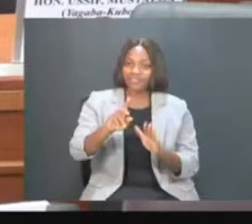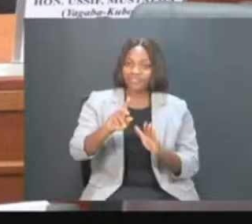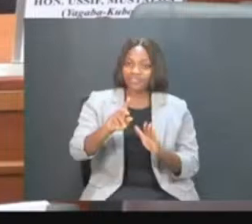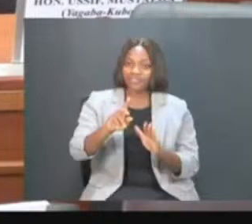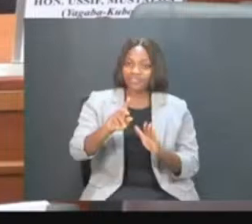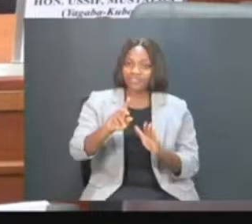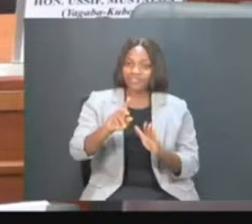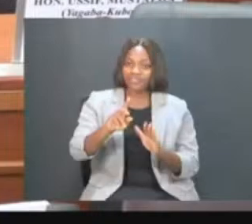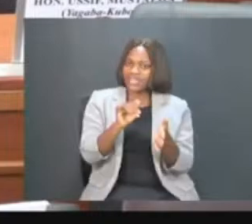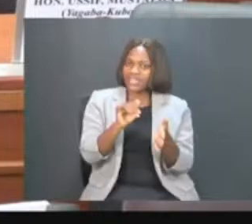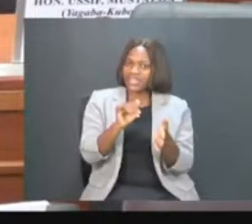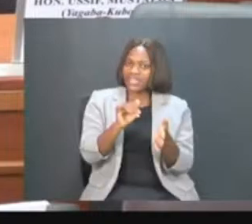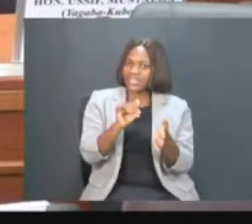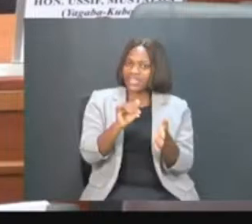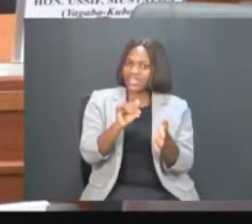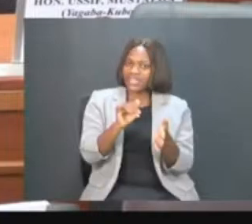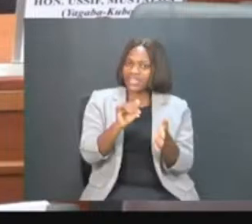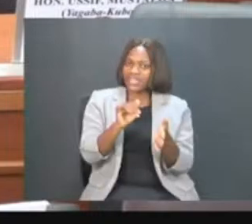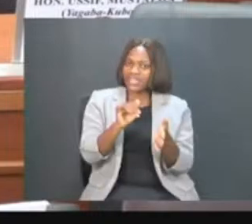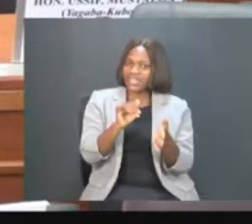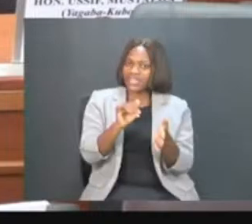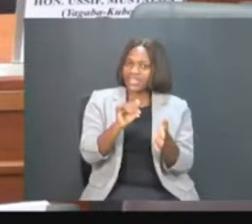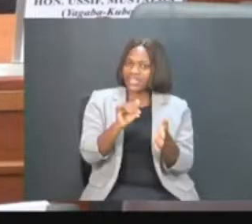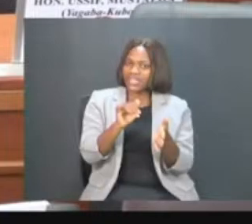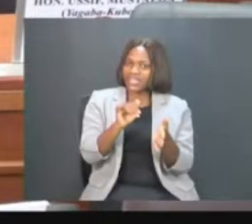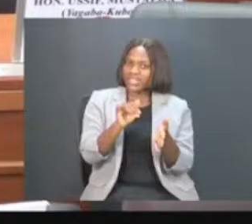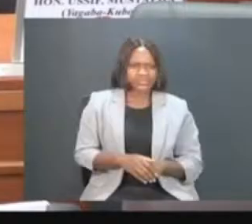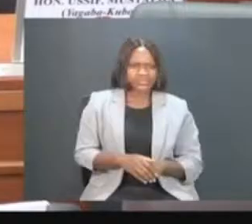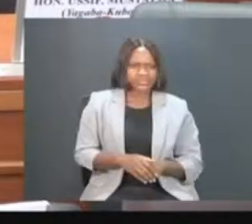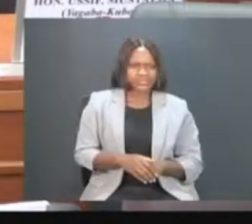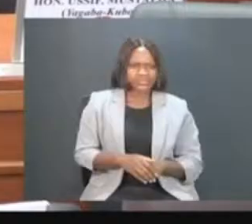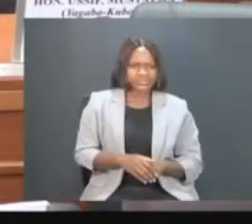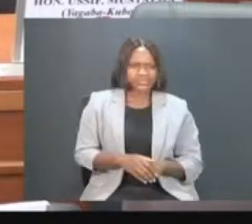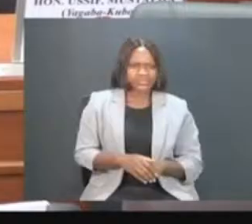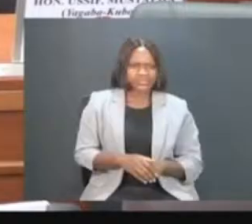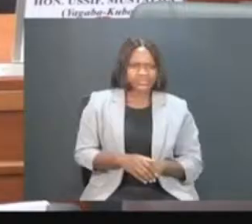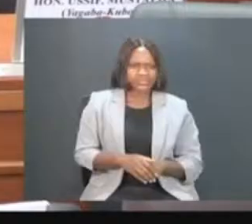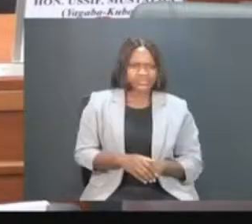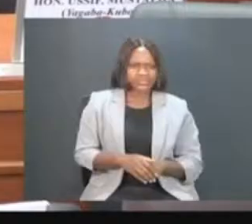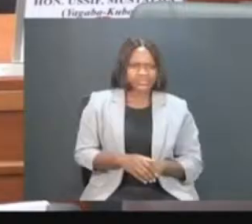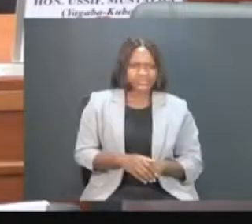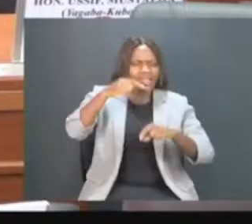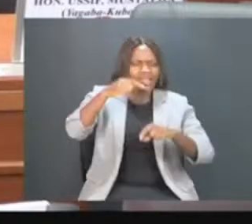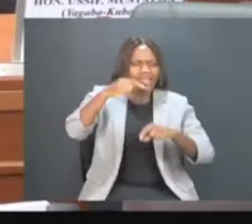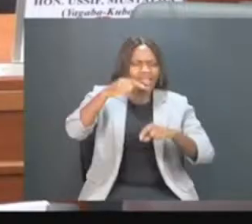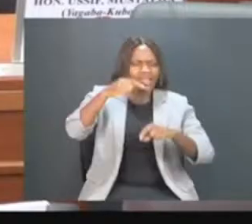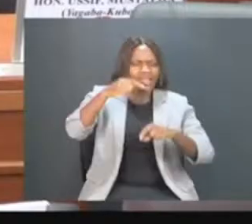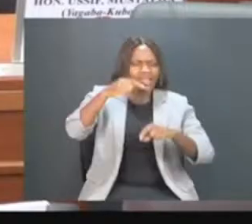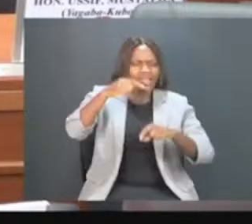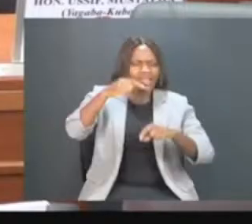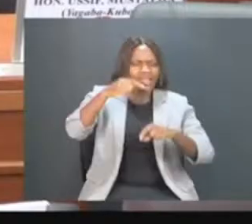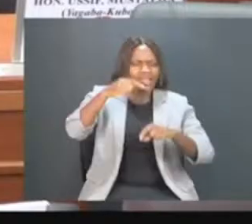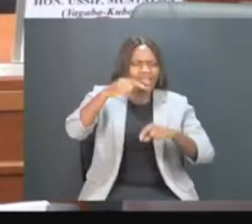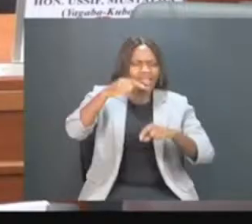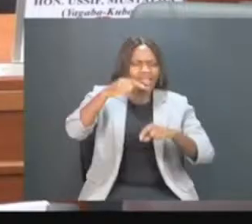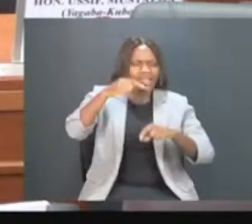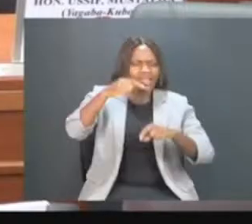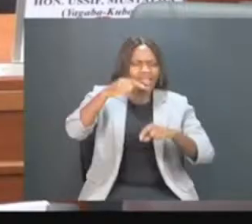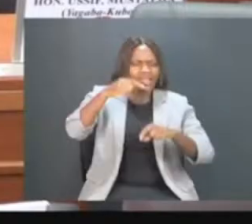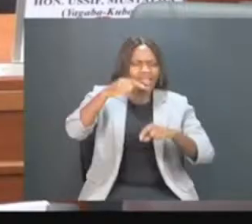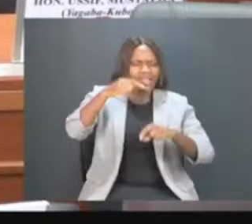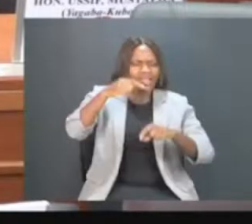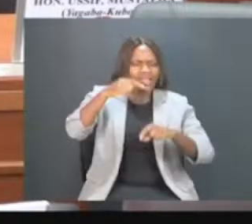was not coherent because it was relying on the private sector. I was shocked to read in